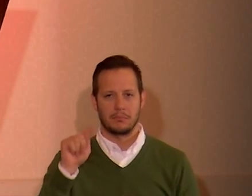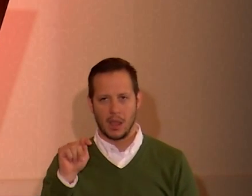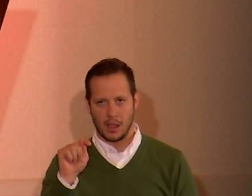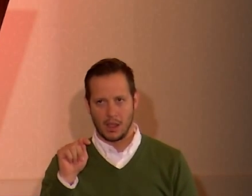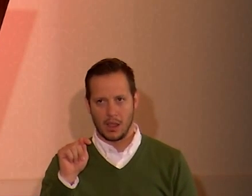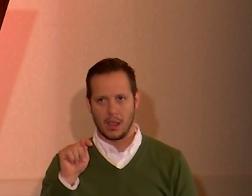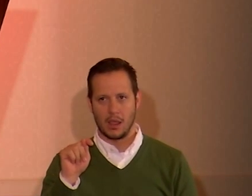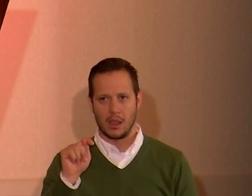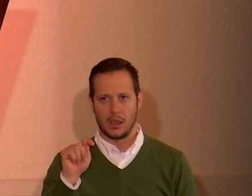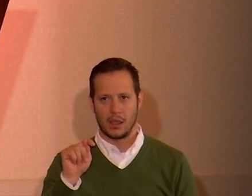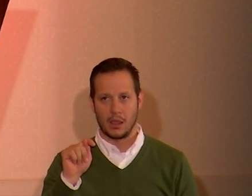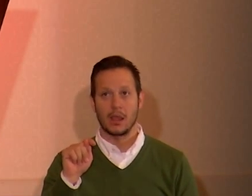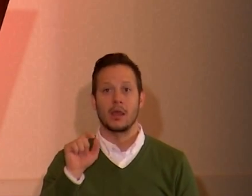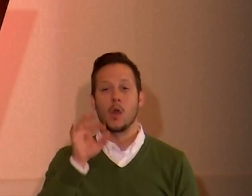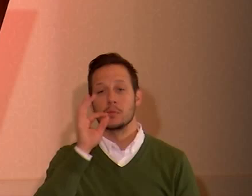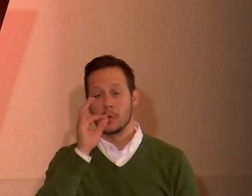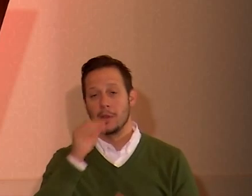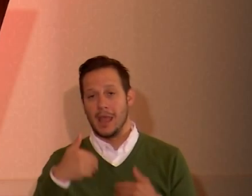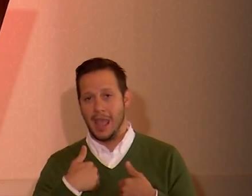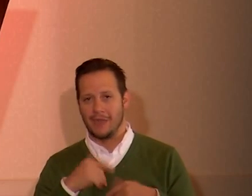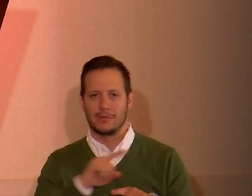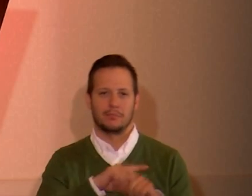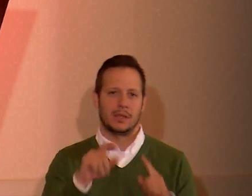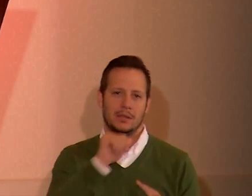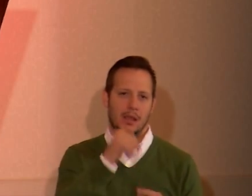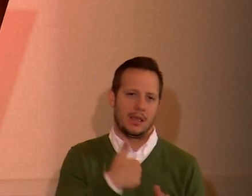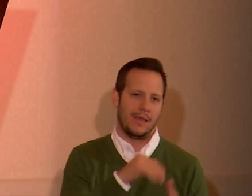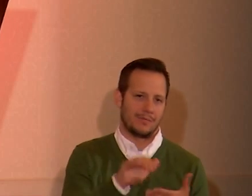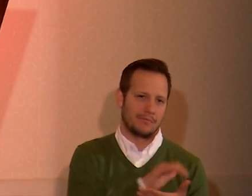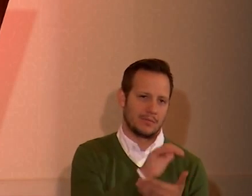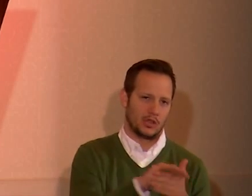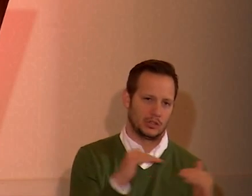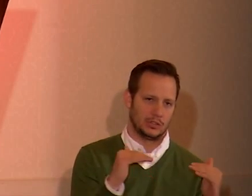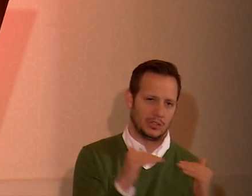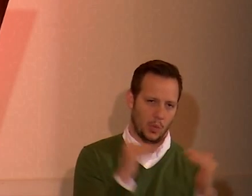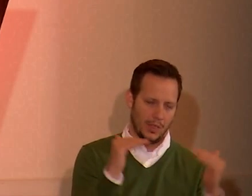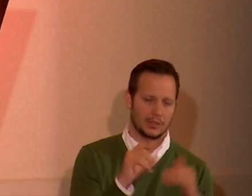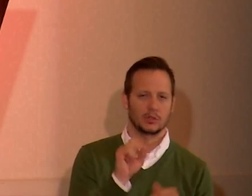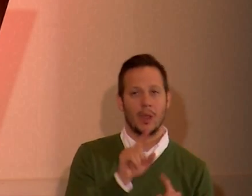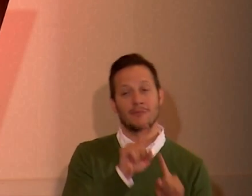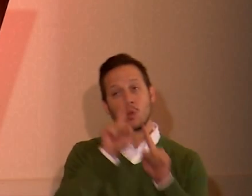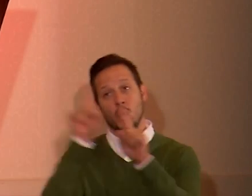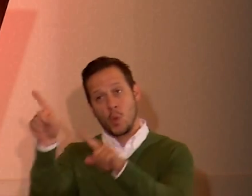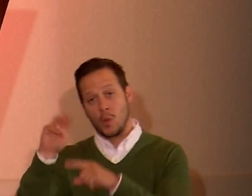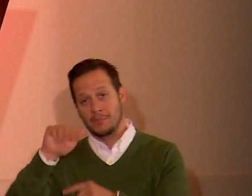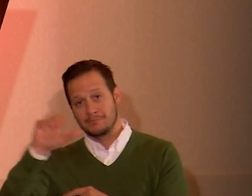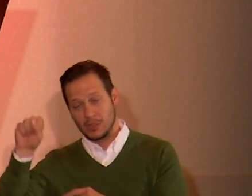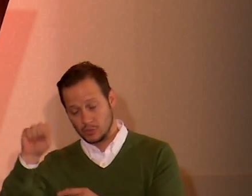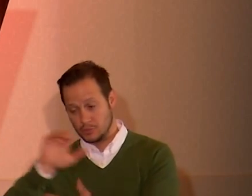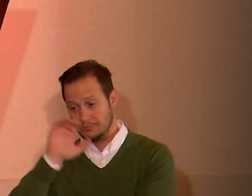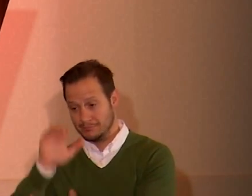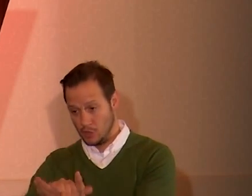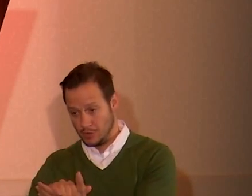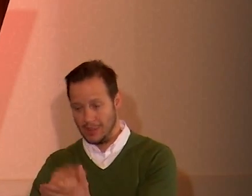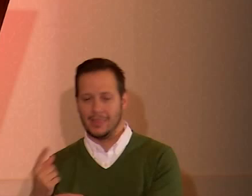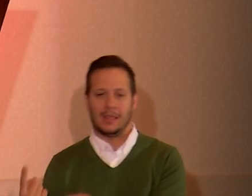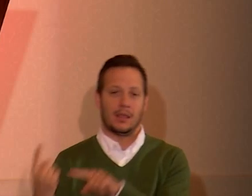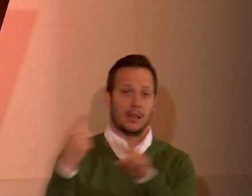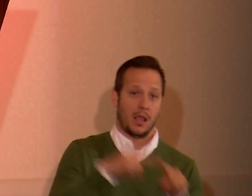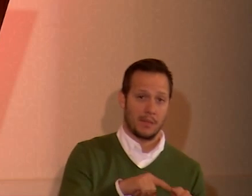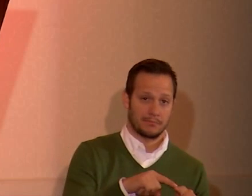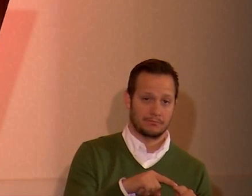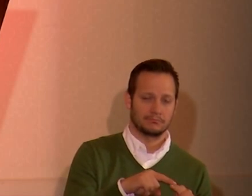marriage equality, sadly. So they were going to have to get married in Massachusetts, come back and have a celebration in the state of